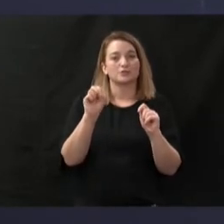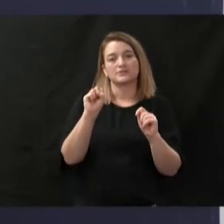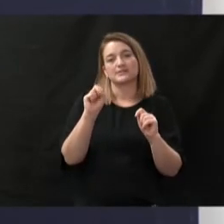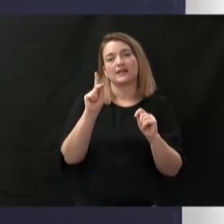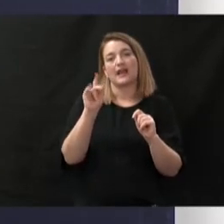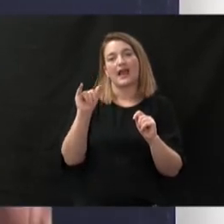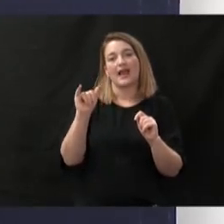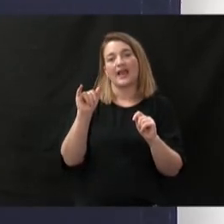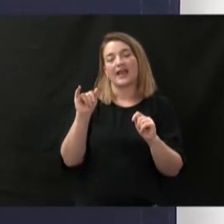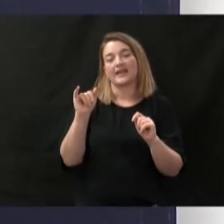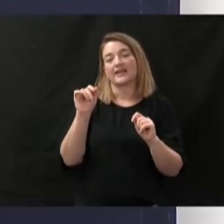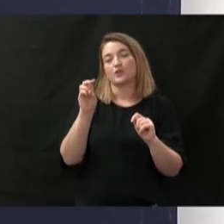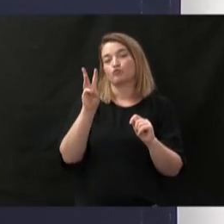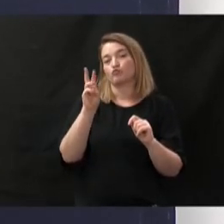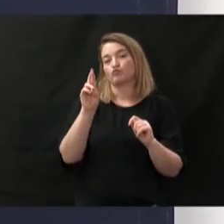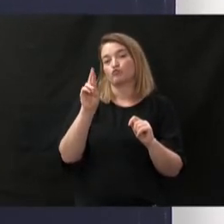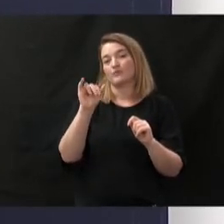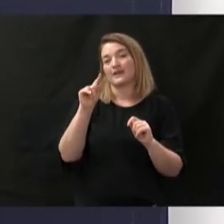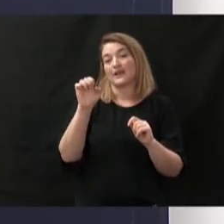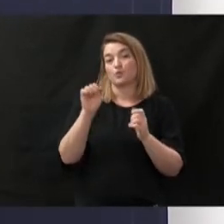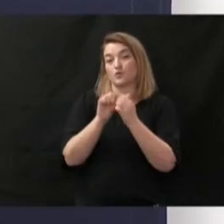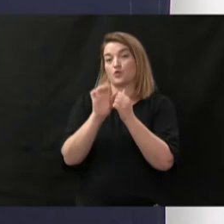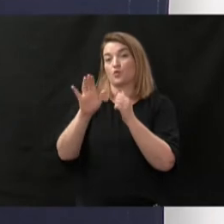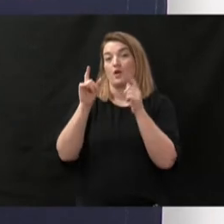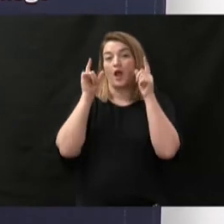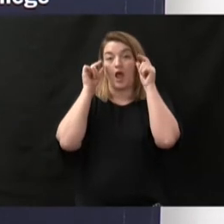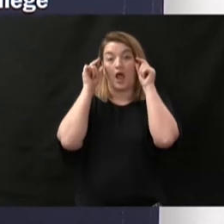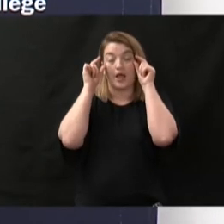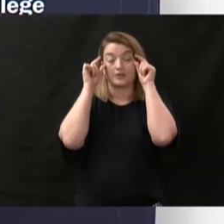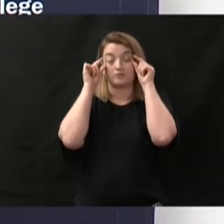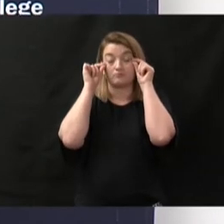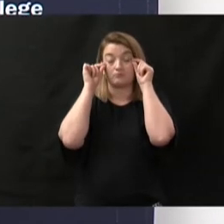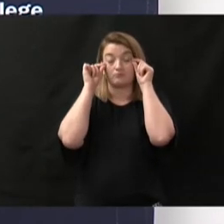Okay? Let's try that.